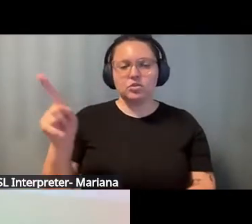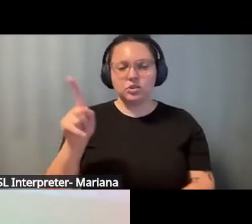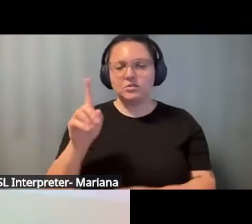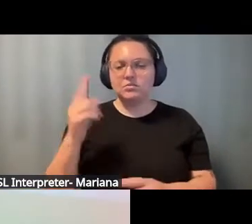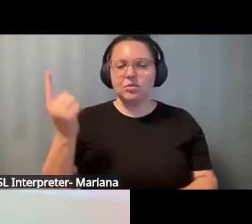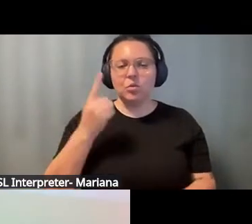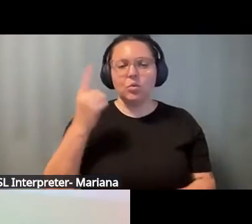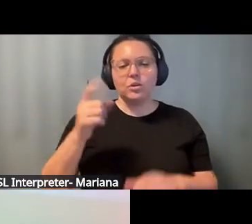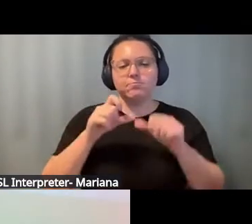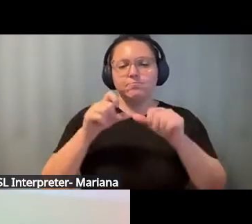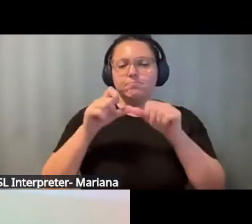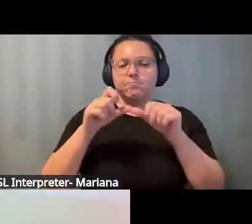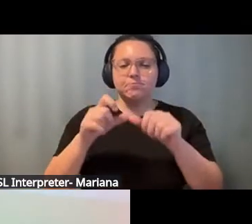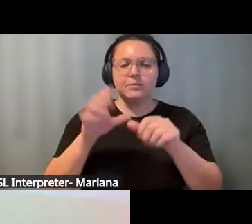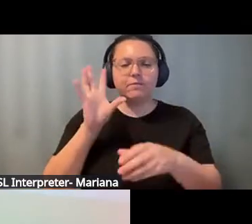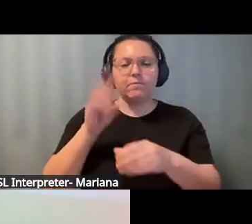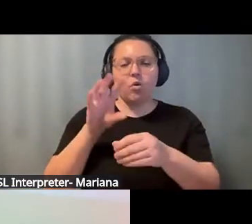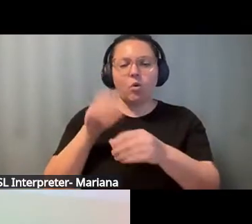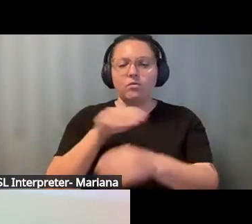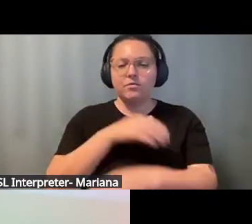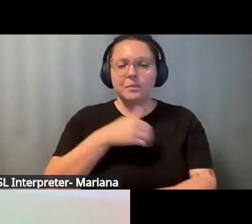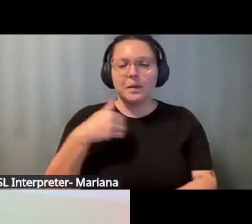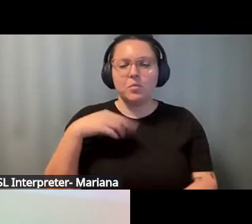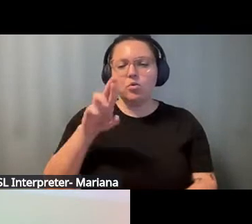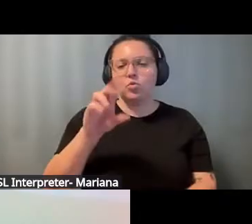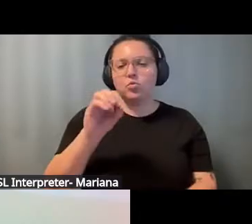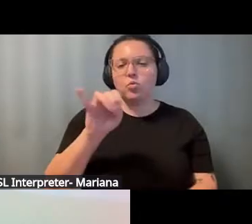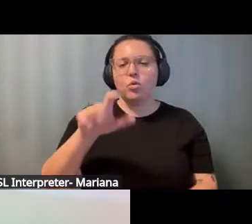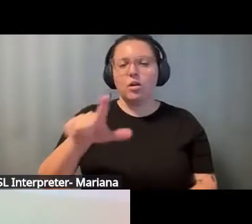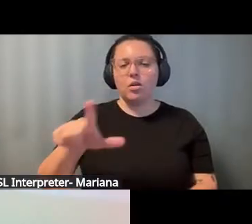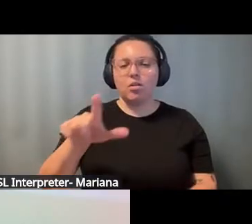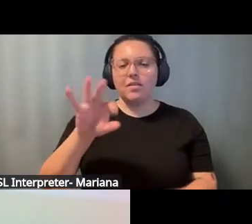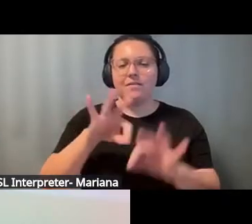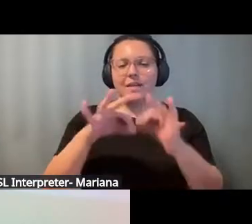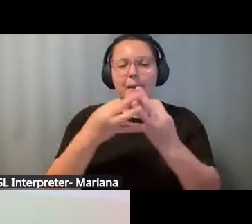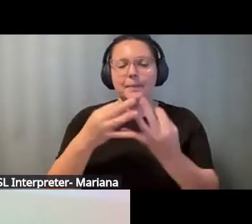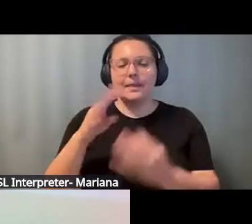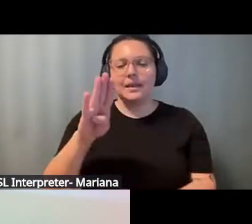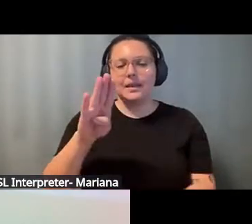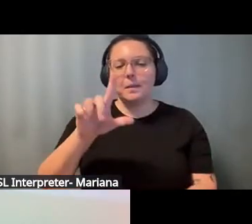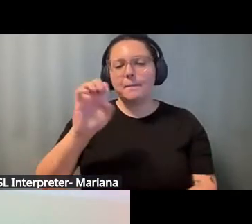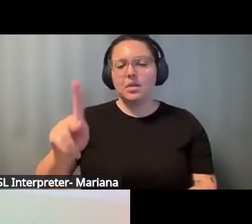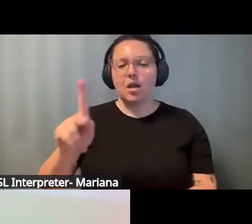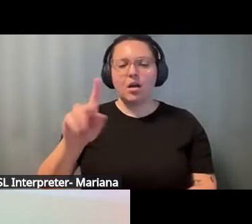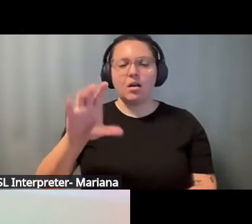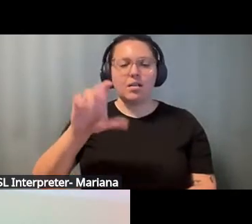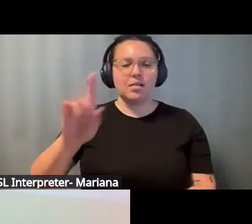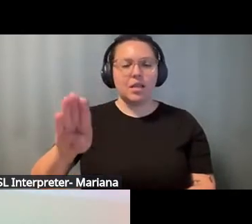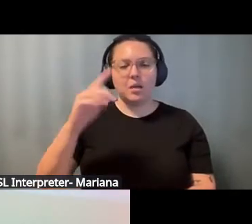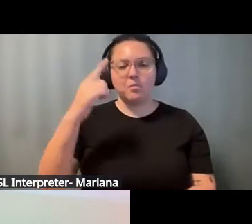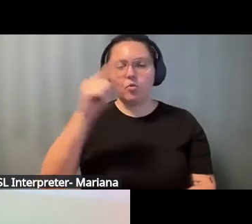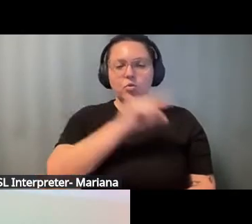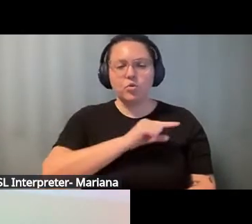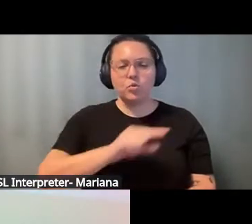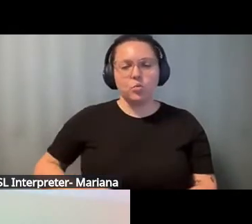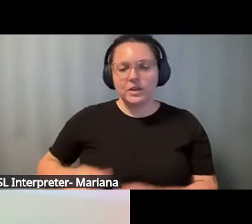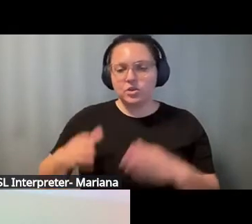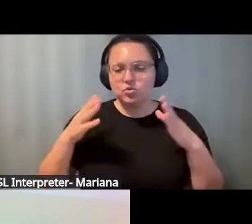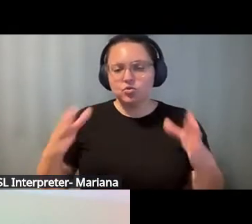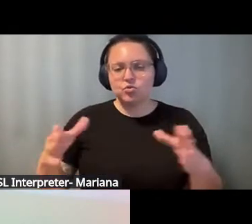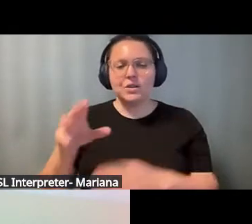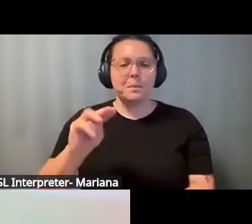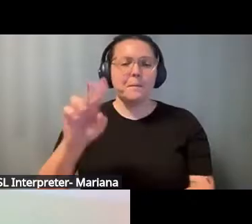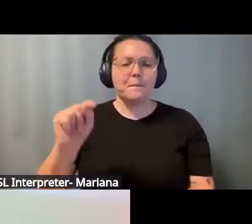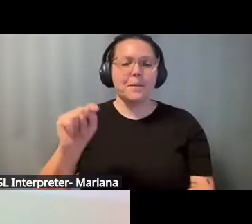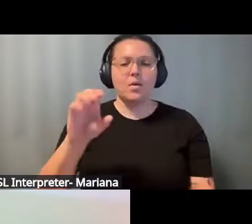Street, also the Mount Olivet Heights Civic Association, Trinidad Code Enforcement Task Force,